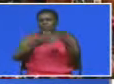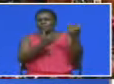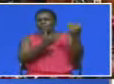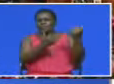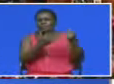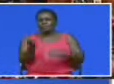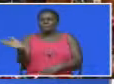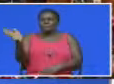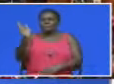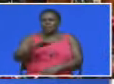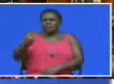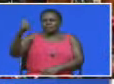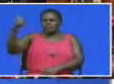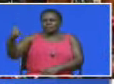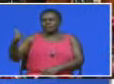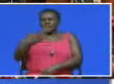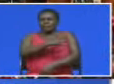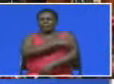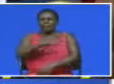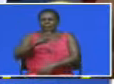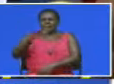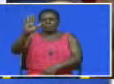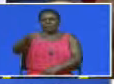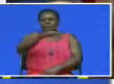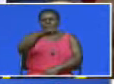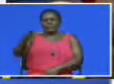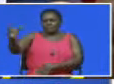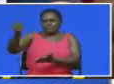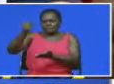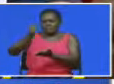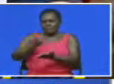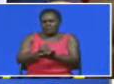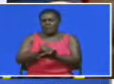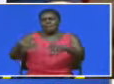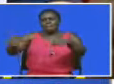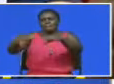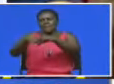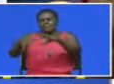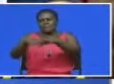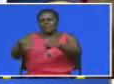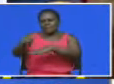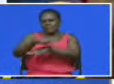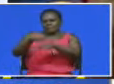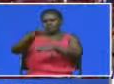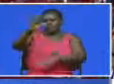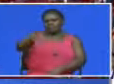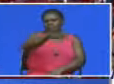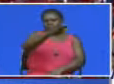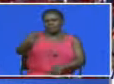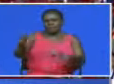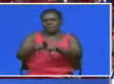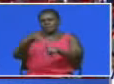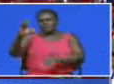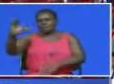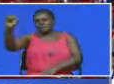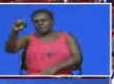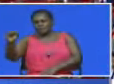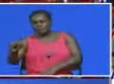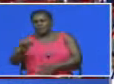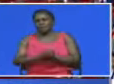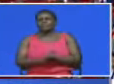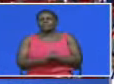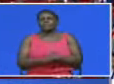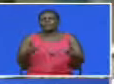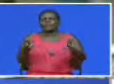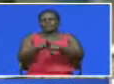expected return of executive power to parliament with the appointment of members of the National Assembly as cabinet ministers,